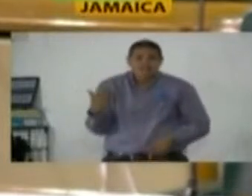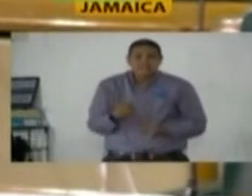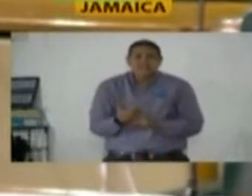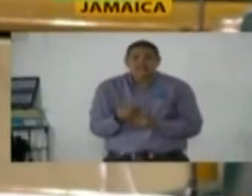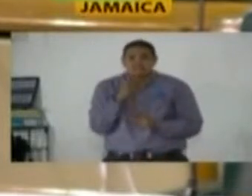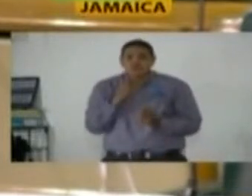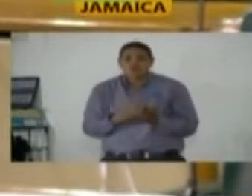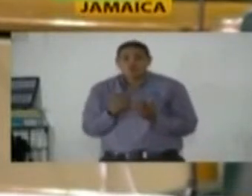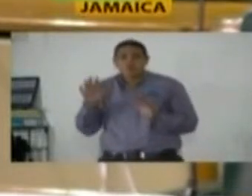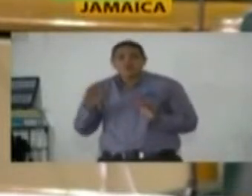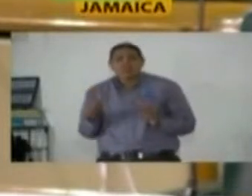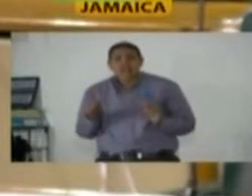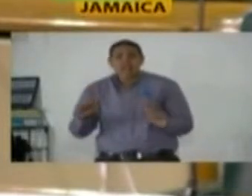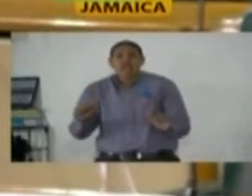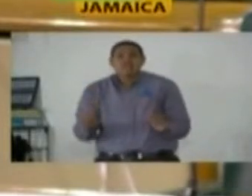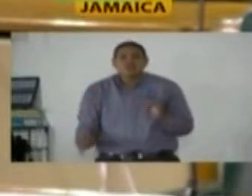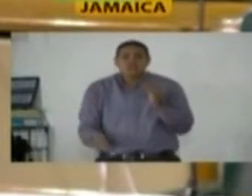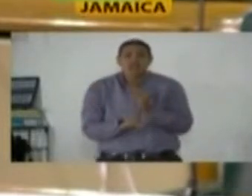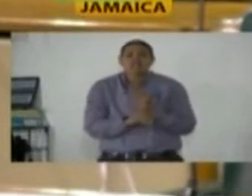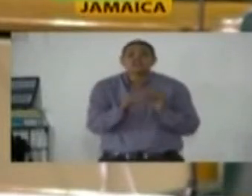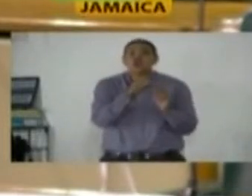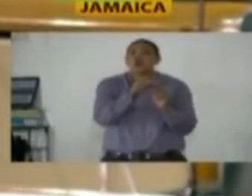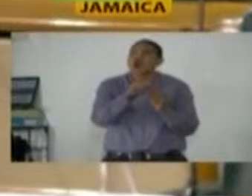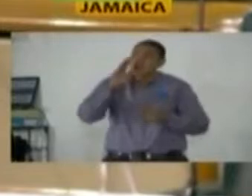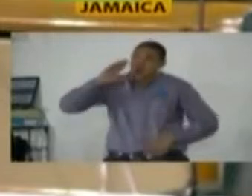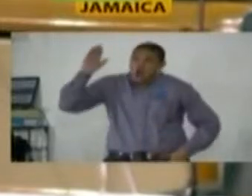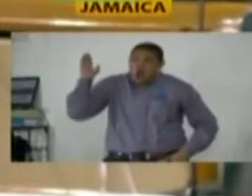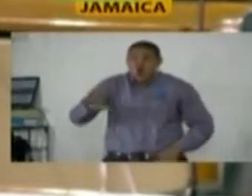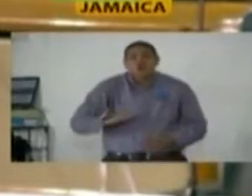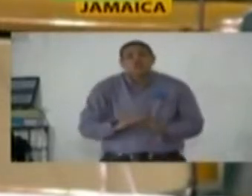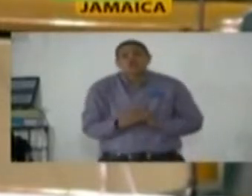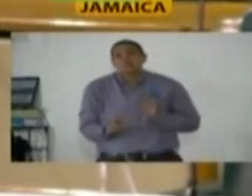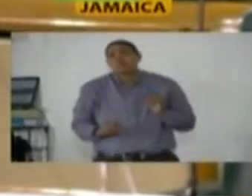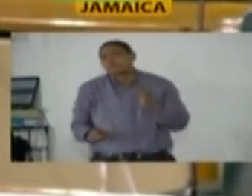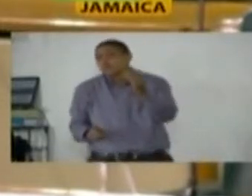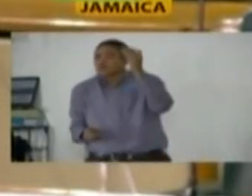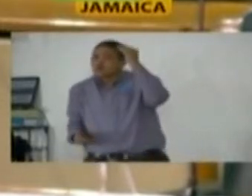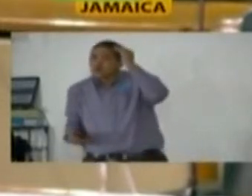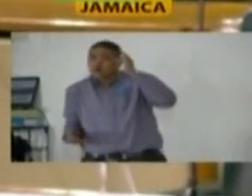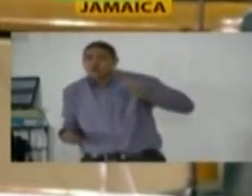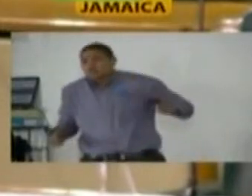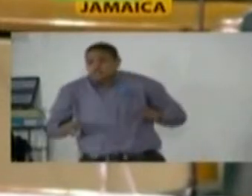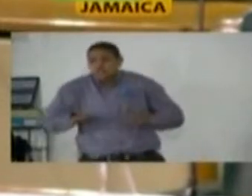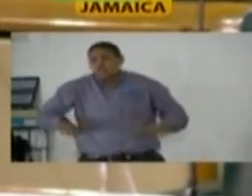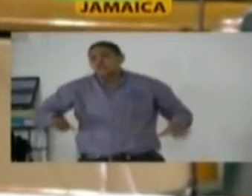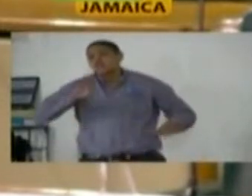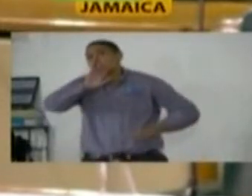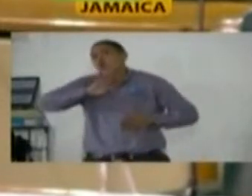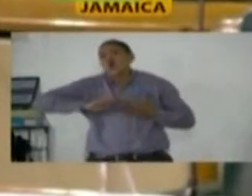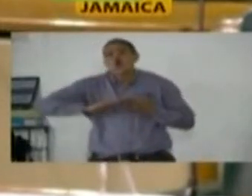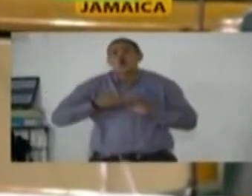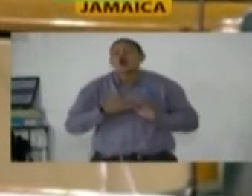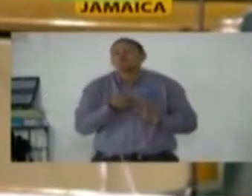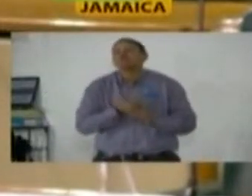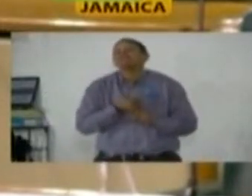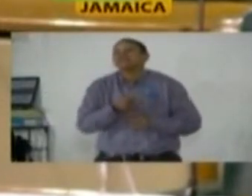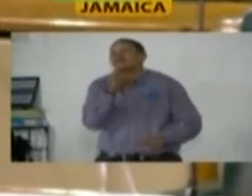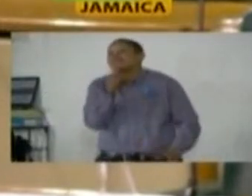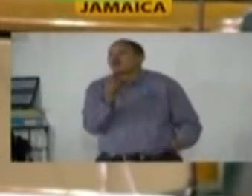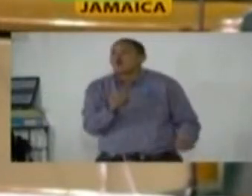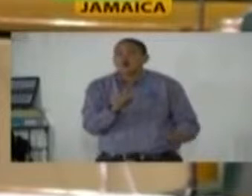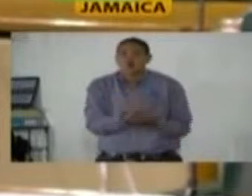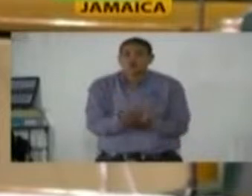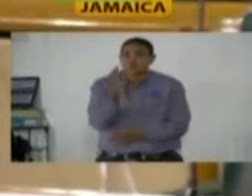efforts. We also call on all Jamaicans. You know these children in your communities that are not attending